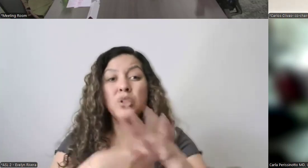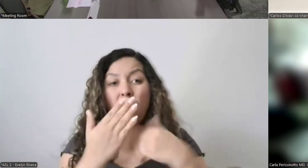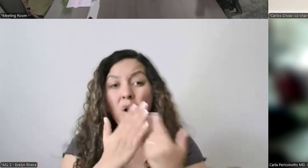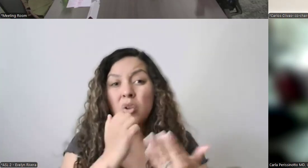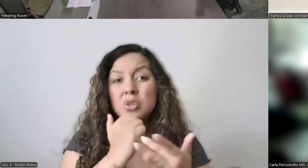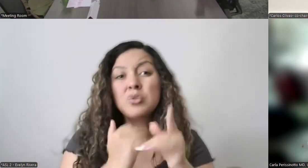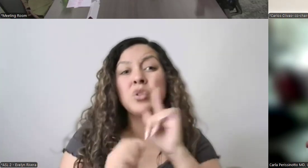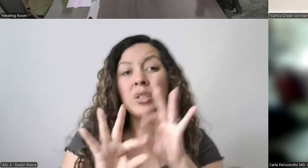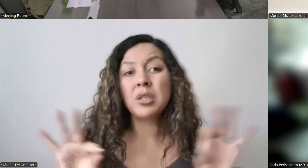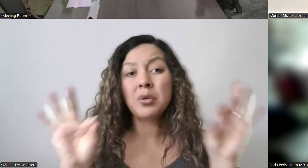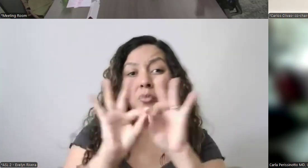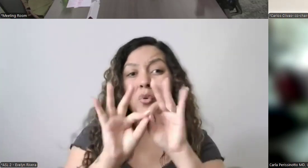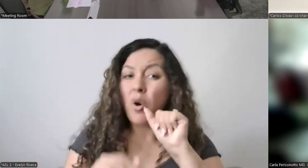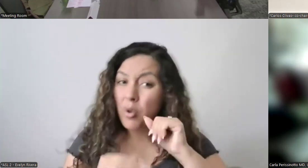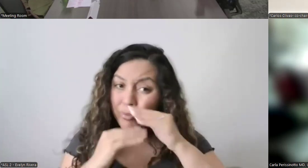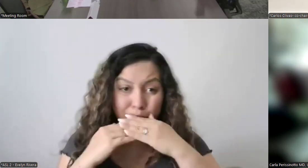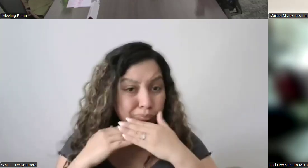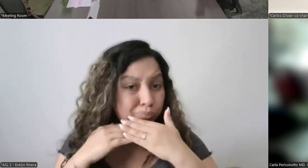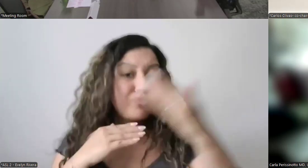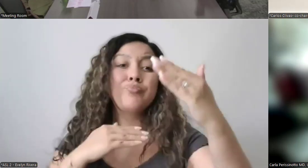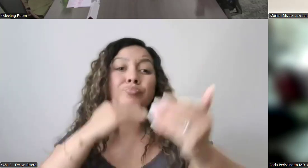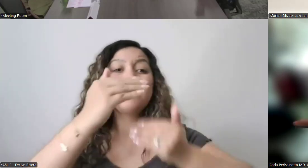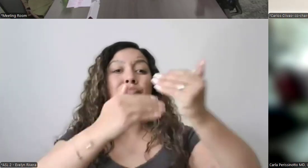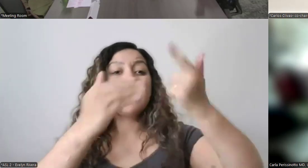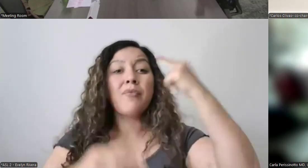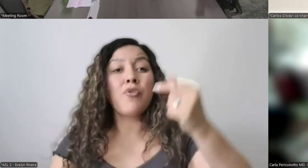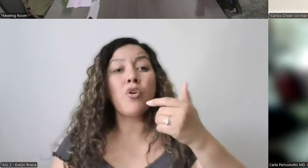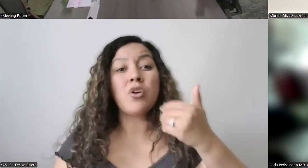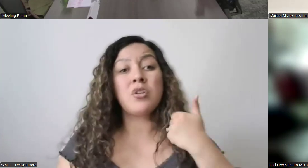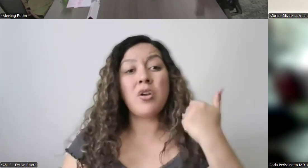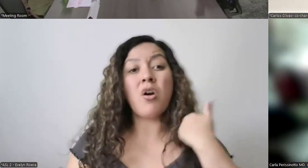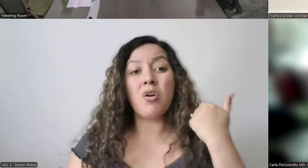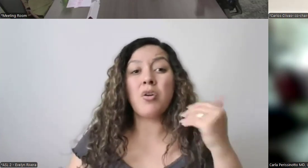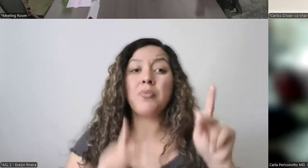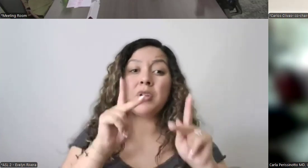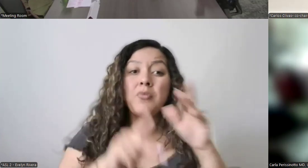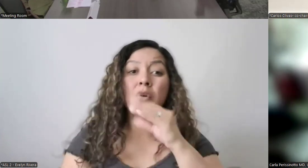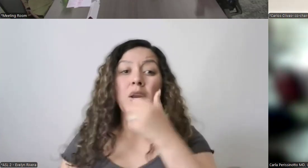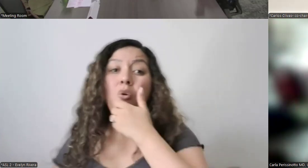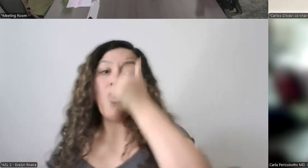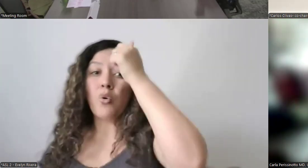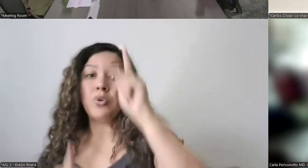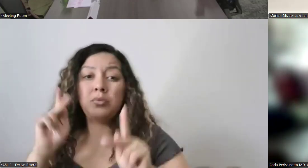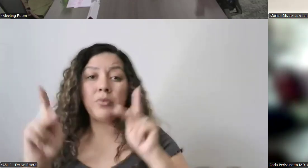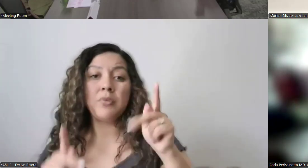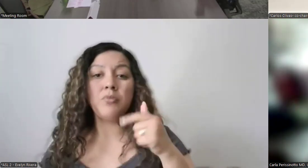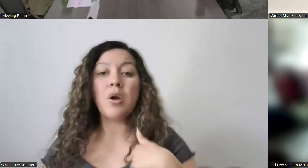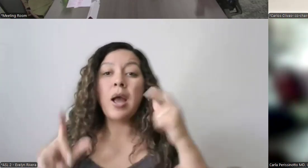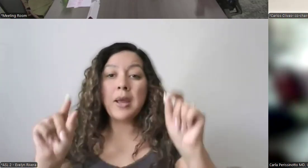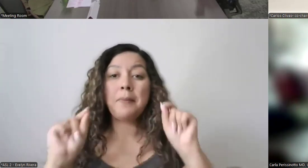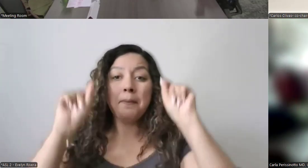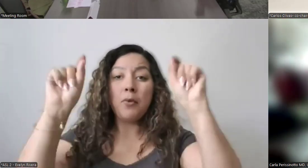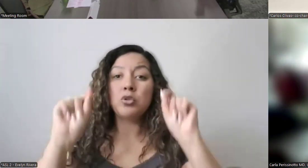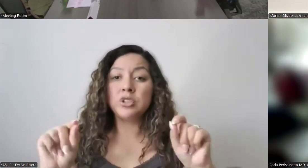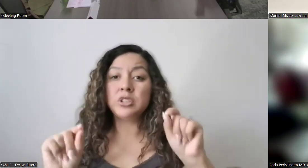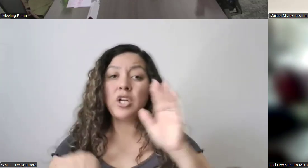really important across generations as much as our younger folks and our older ones. I posted in the chat this group in San